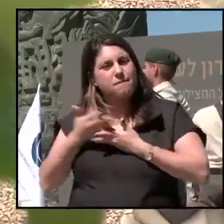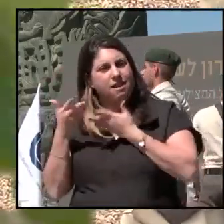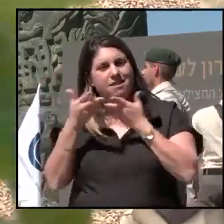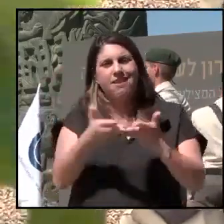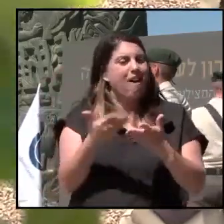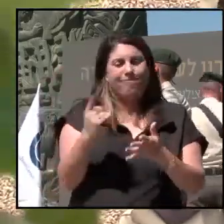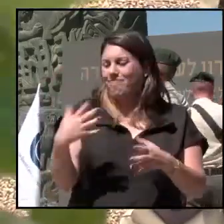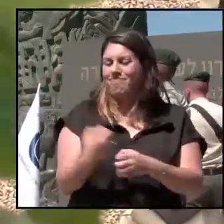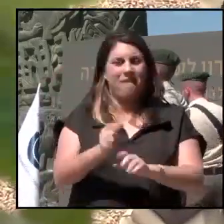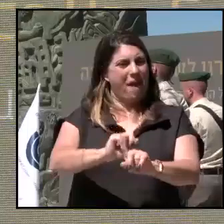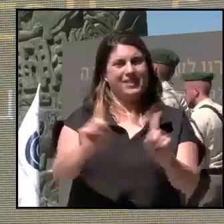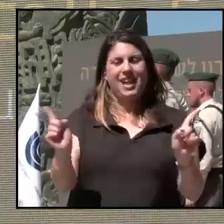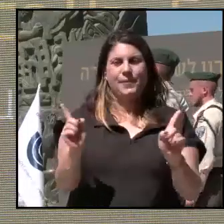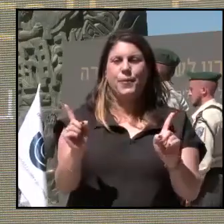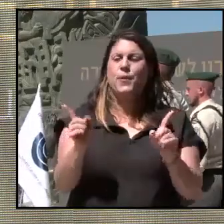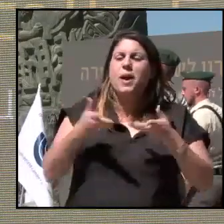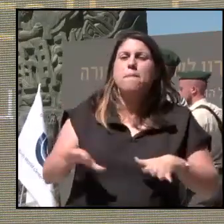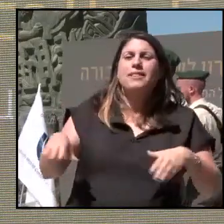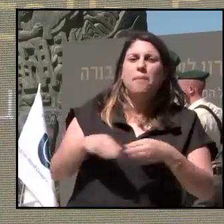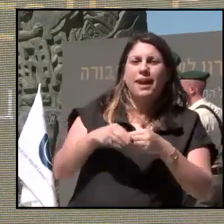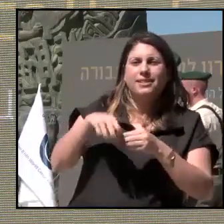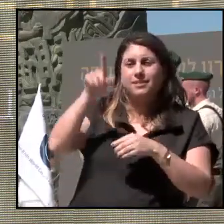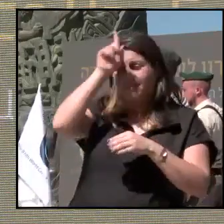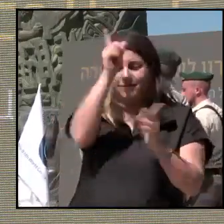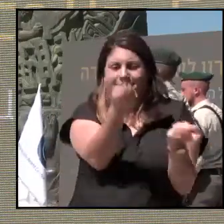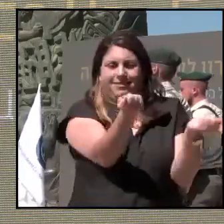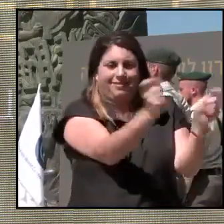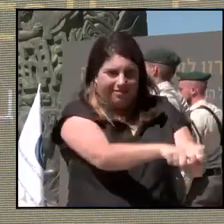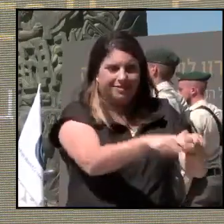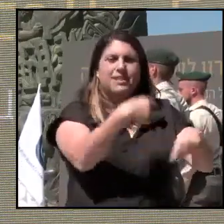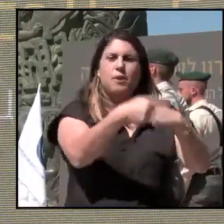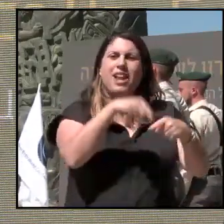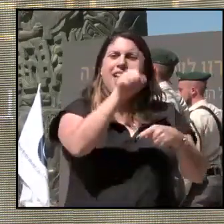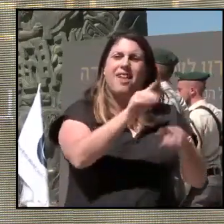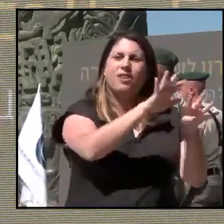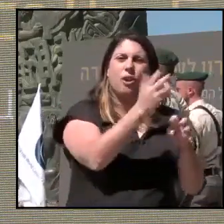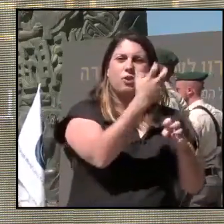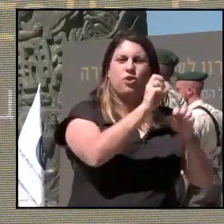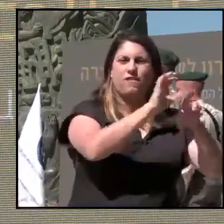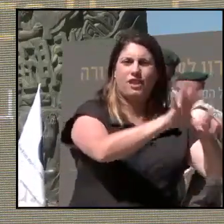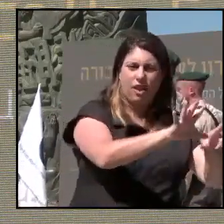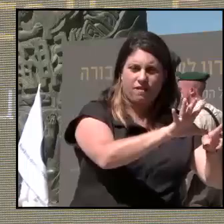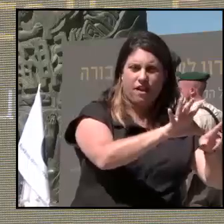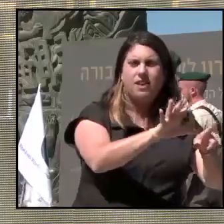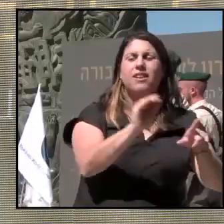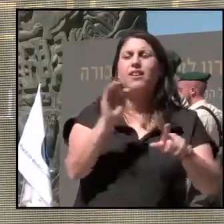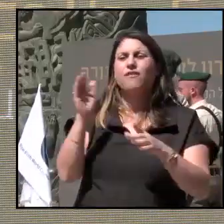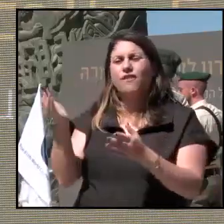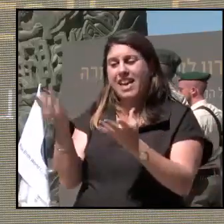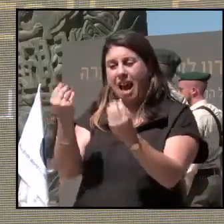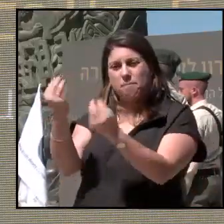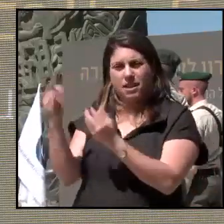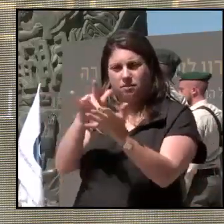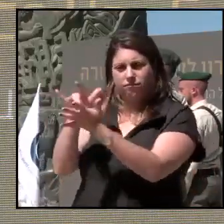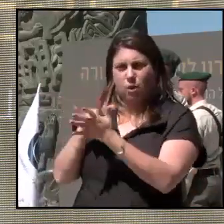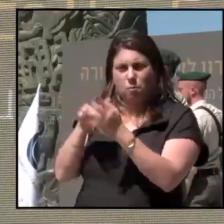culminate. B'nai B'rith Germany had been ordered closed in 1937, and lodges in Eastern Europe shared the same